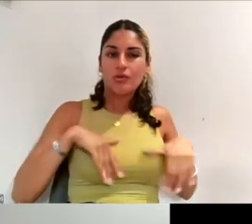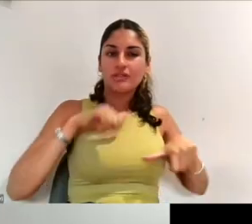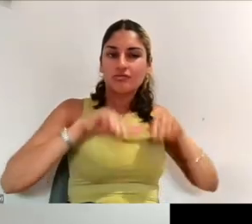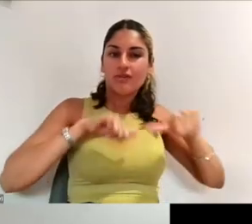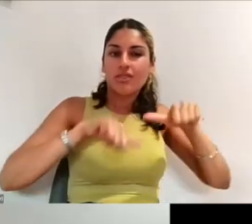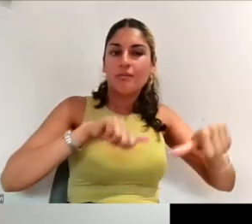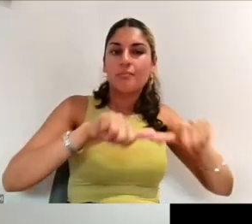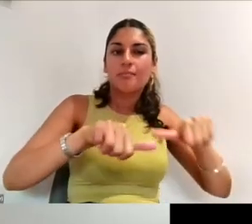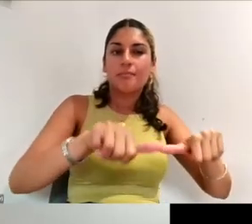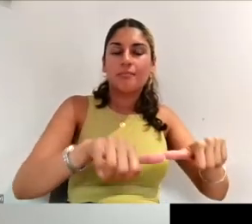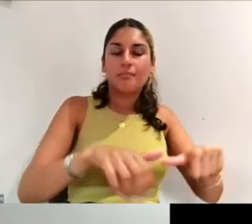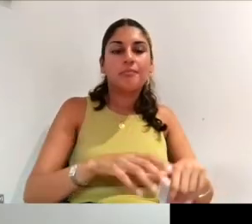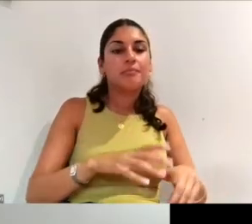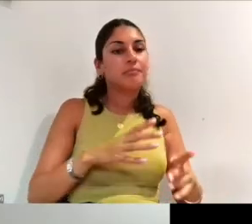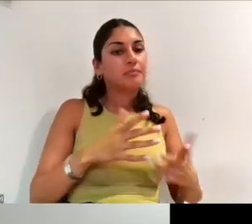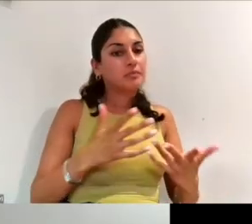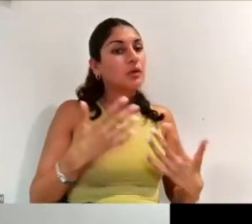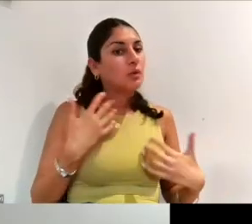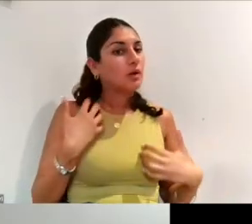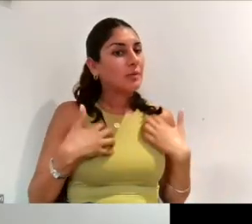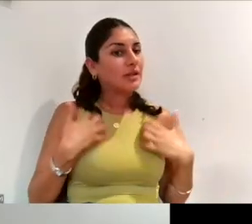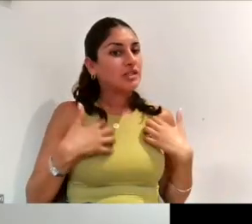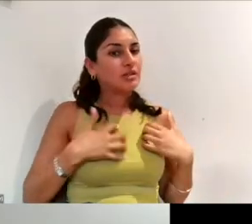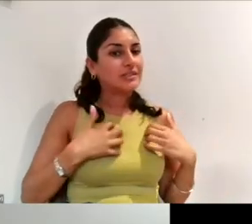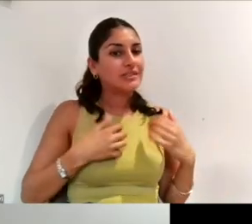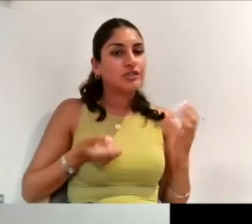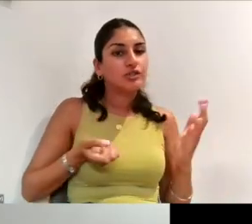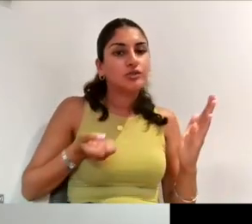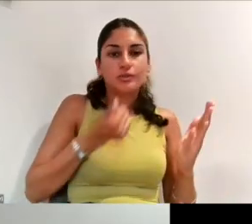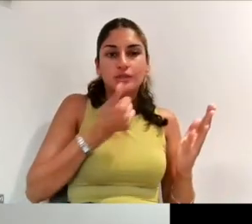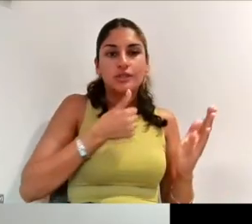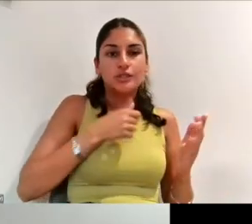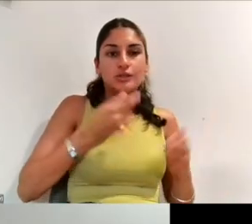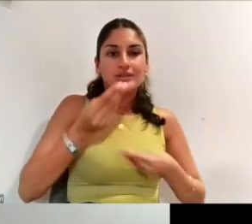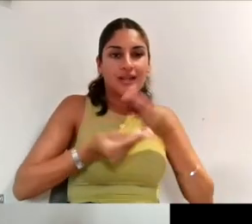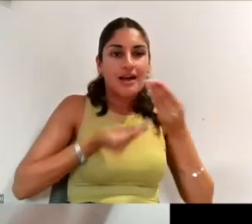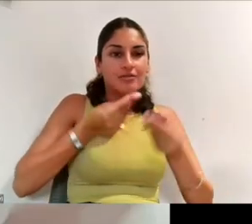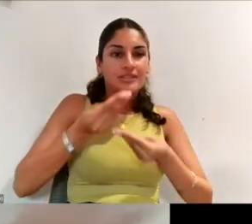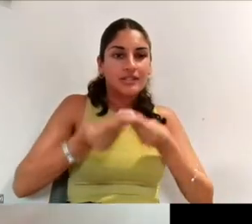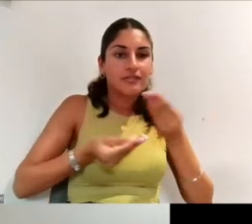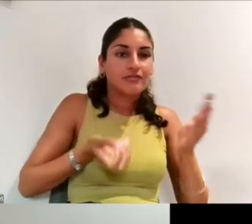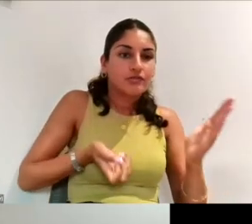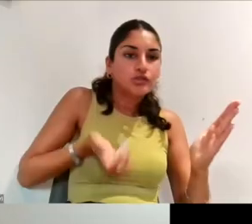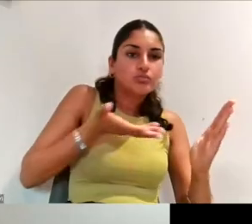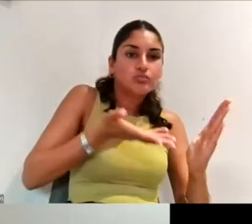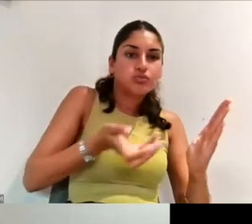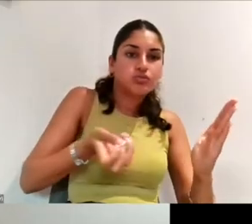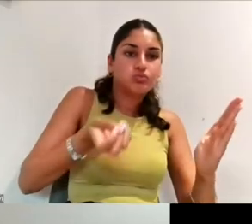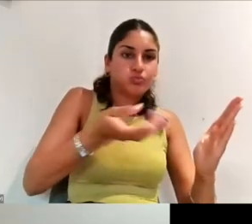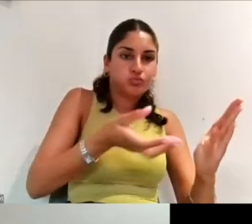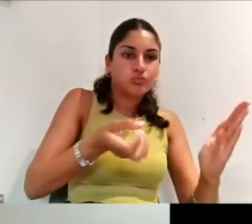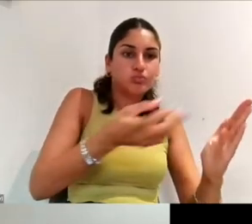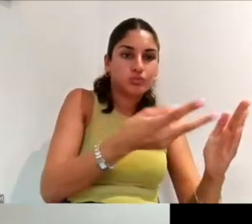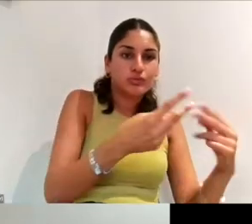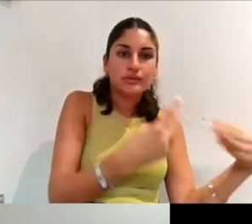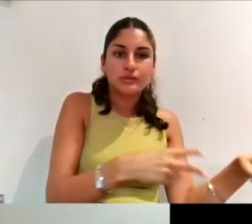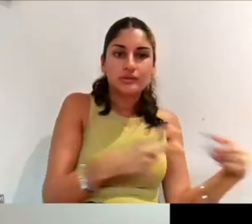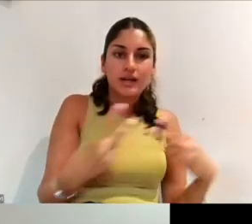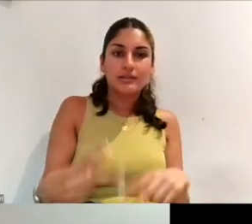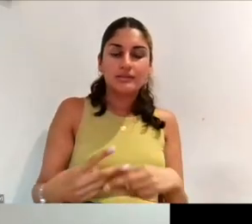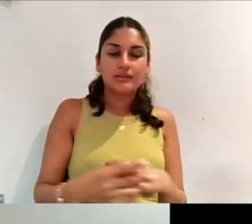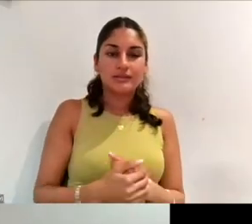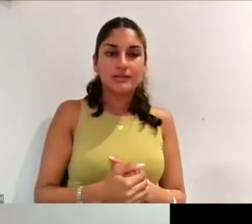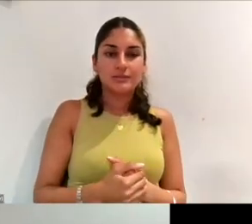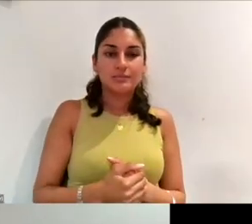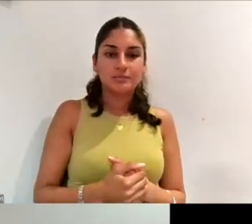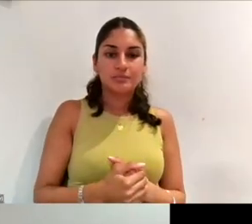how the narrative threads in, and also to see how different stories can come in, because I think this,